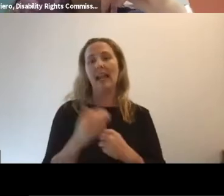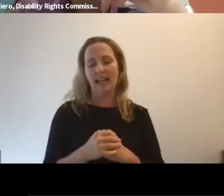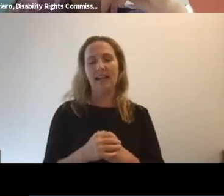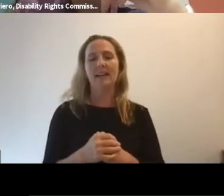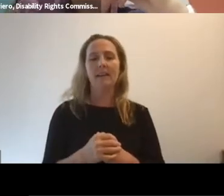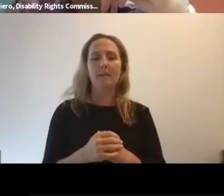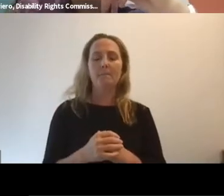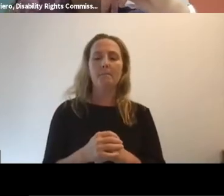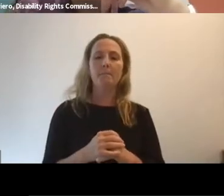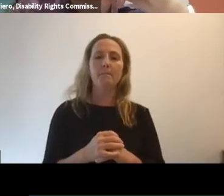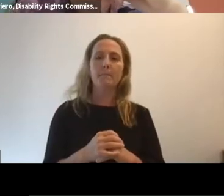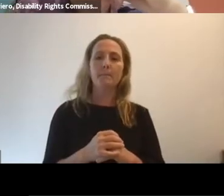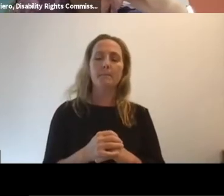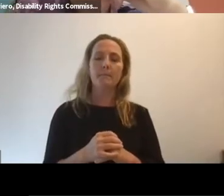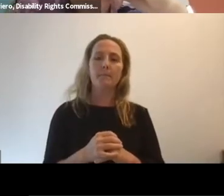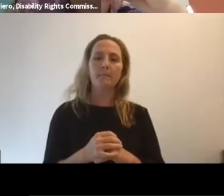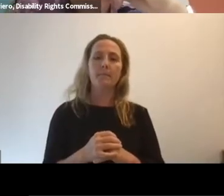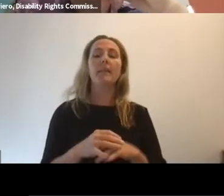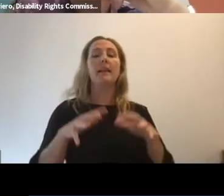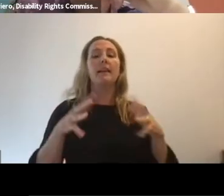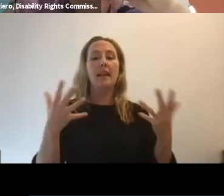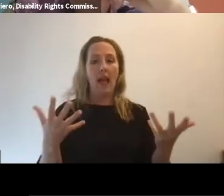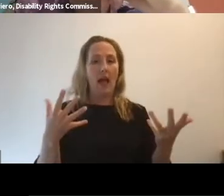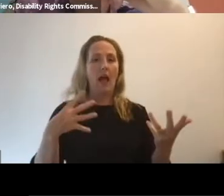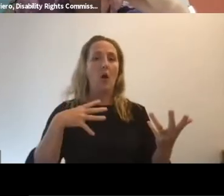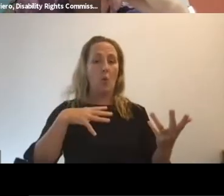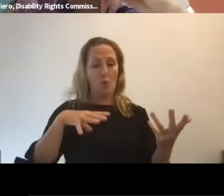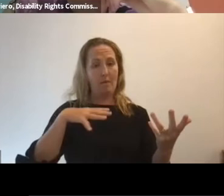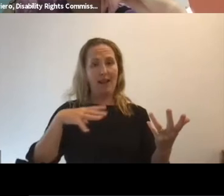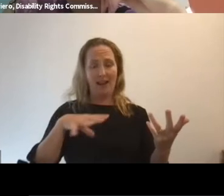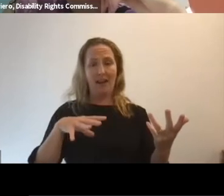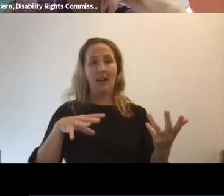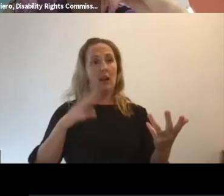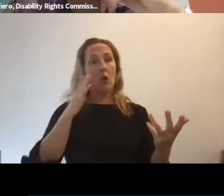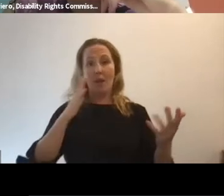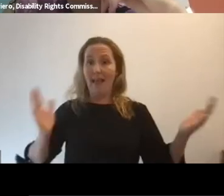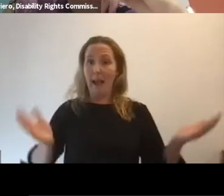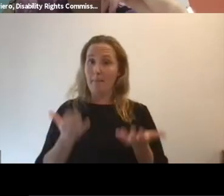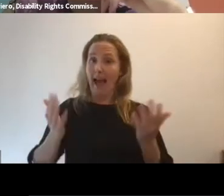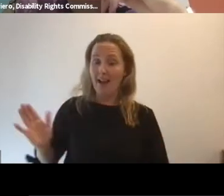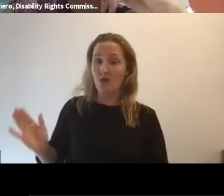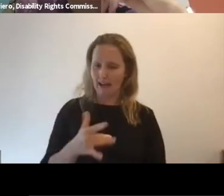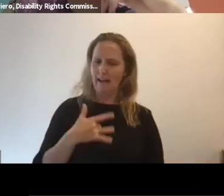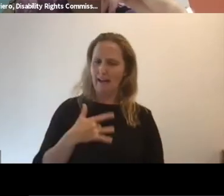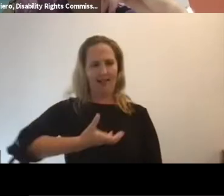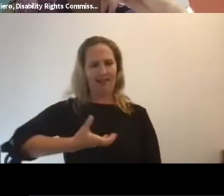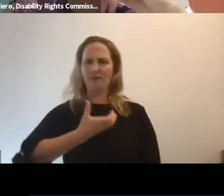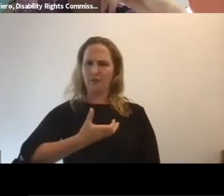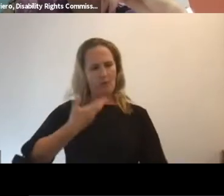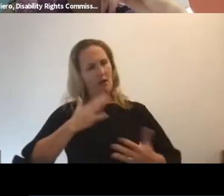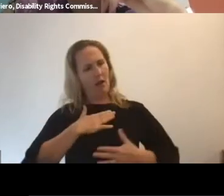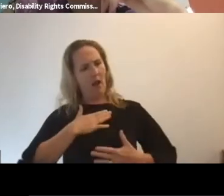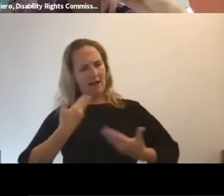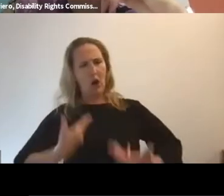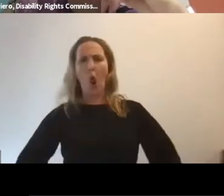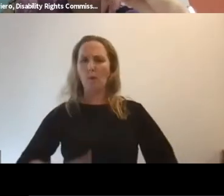is making women and girls, when they're playing cricket, feel good about what they're actually wearing. Sounds so simple.